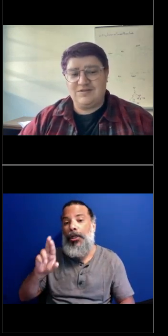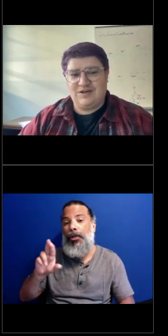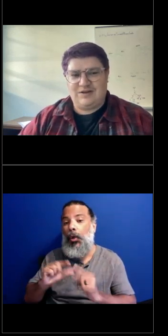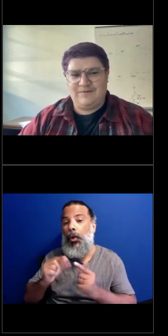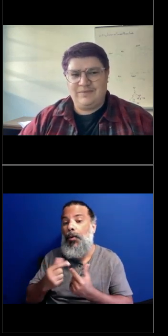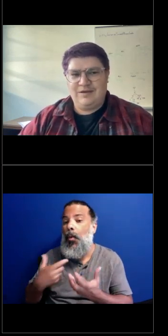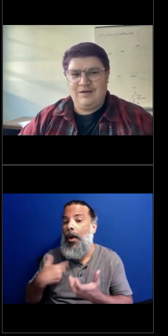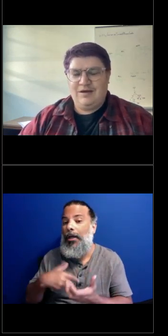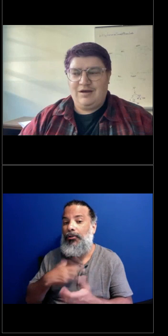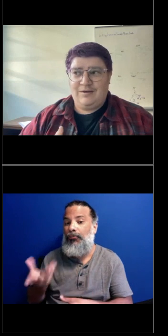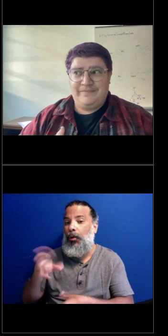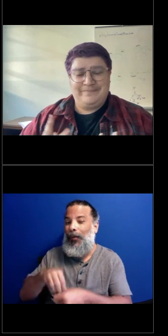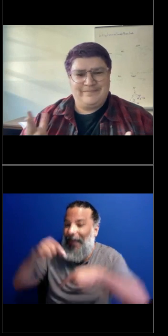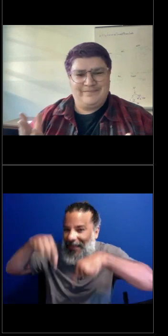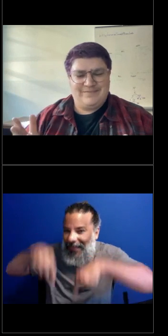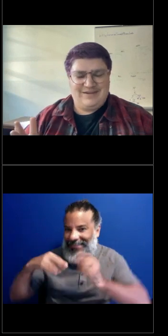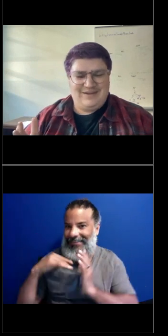purpose of this study?